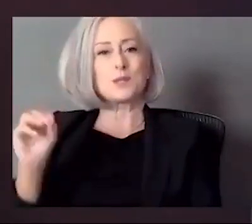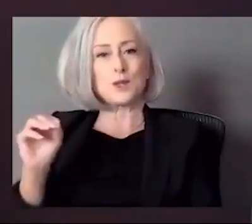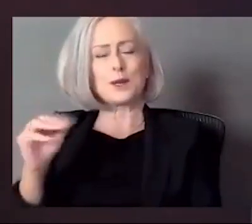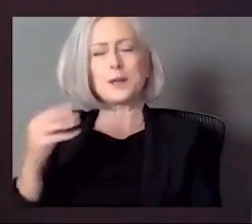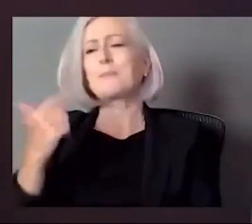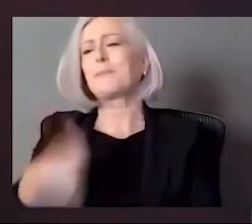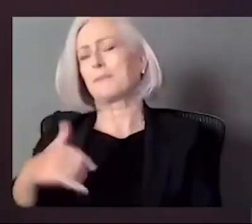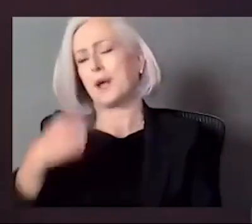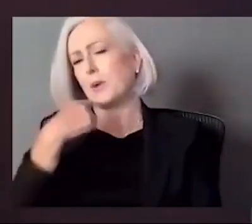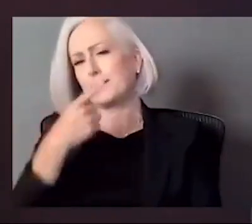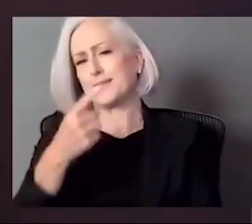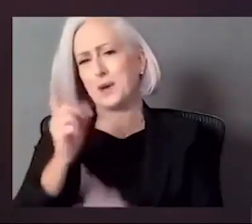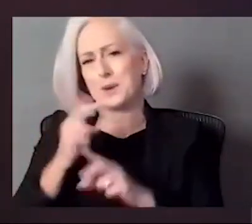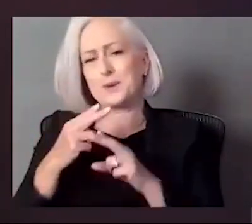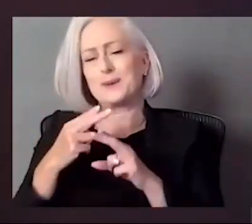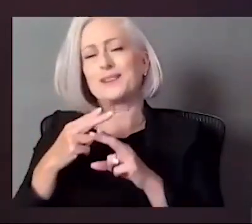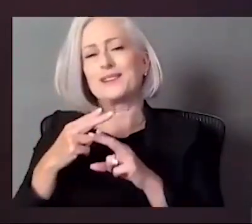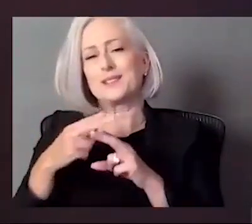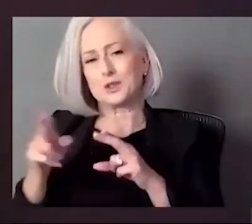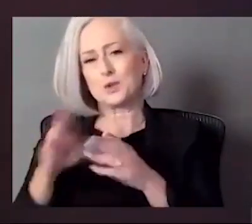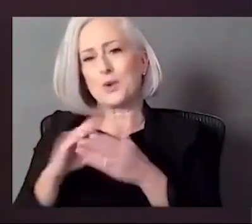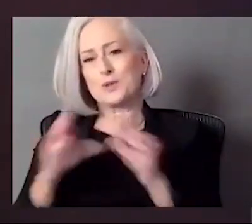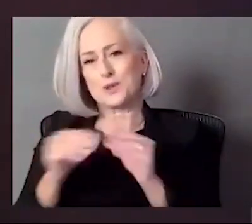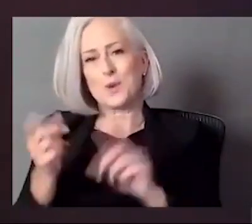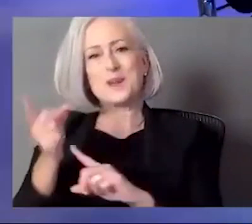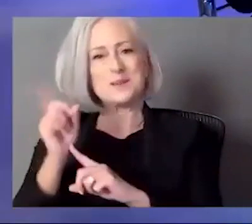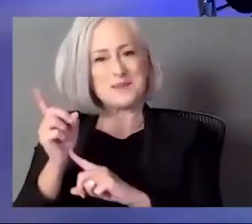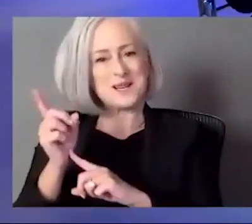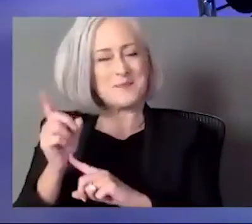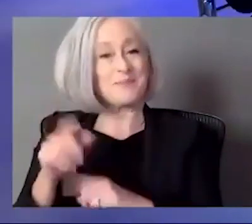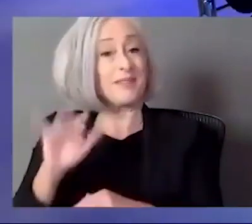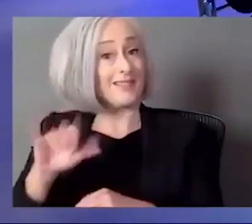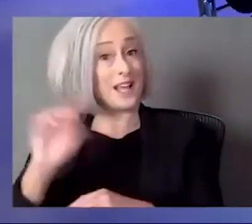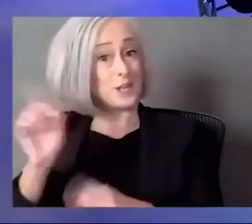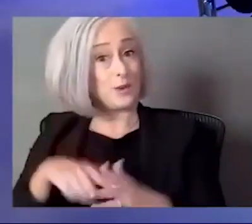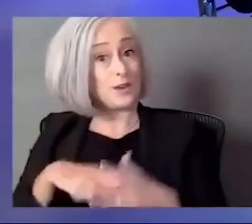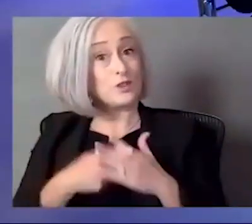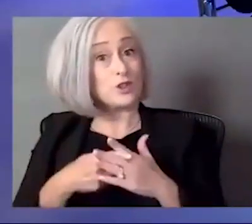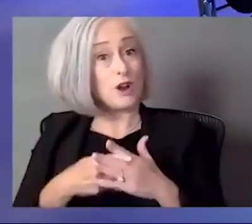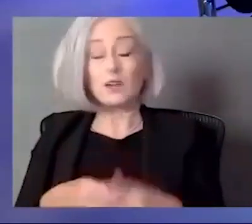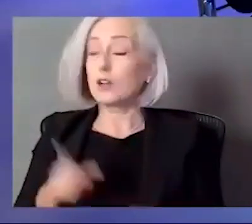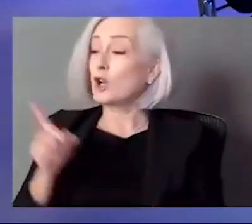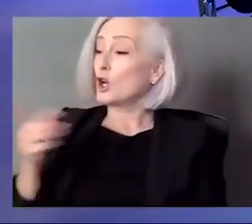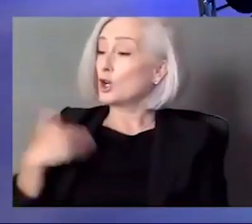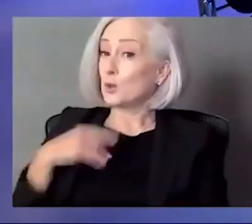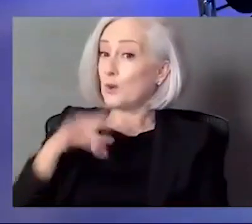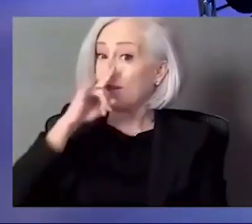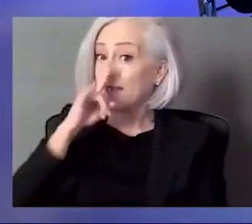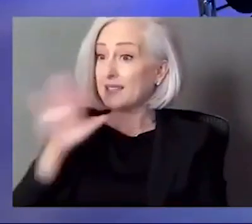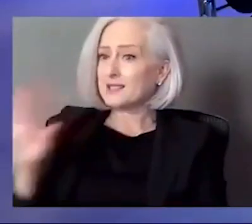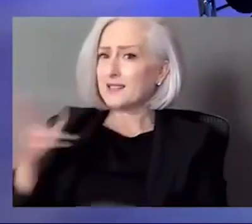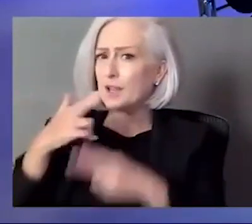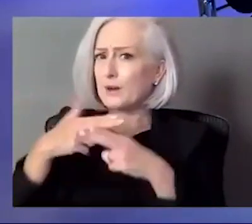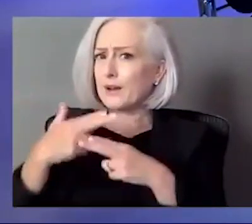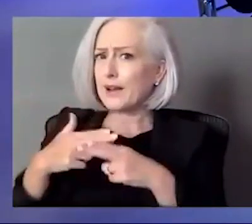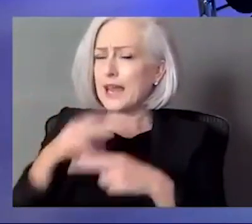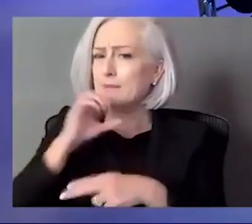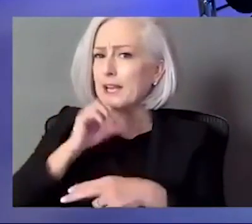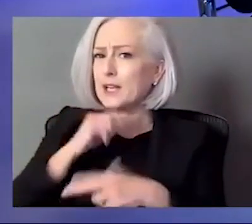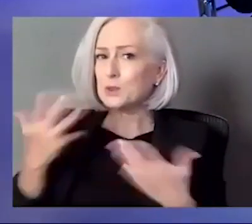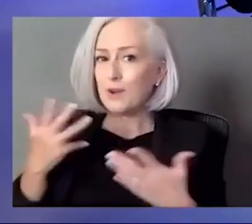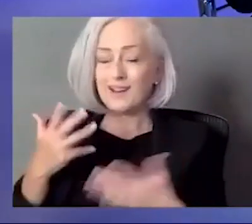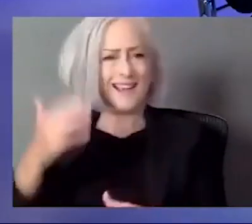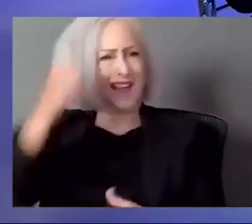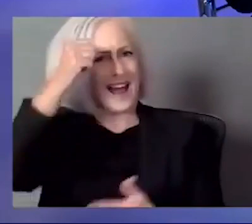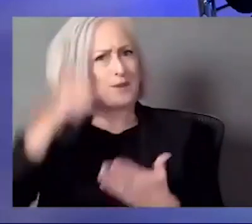kind of where it all began. Awesome. Now, you have children. I do. What are their names and ages? And by the way, I remember we've been introduced to one of your children You